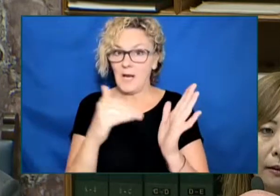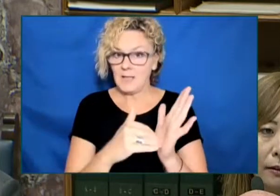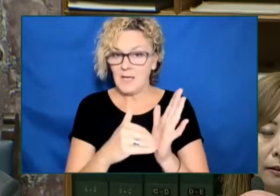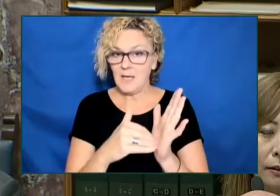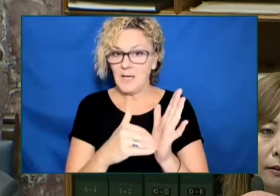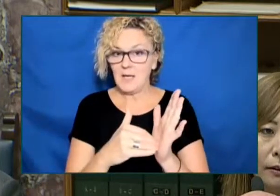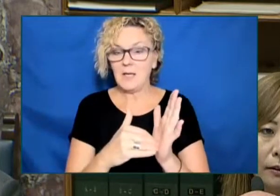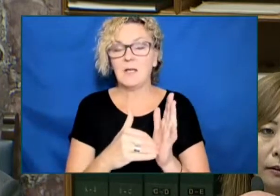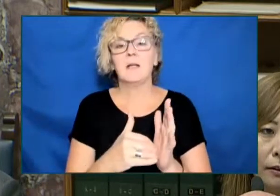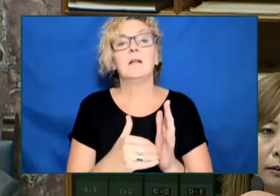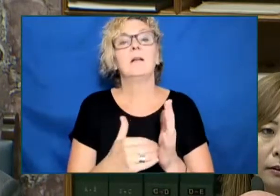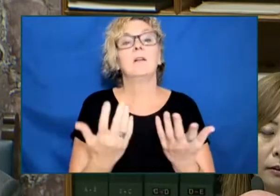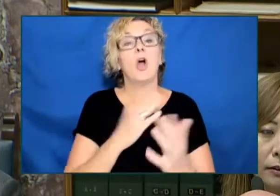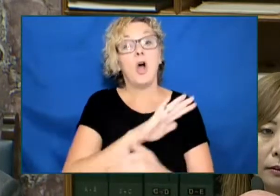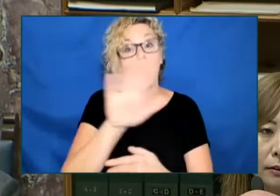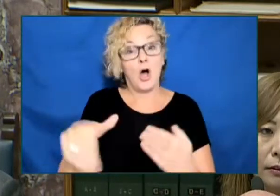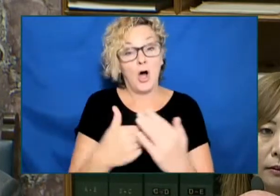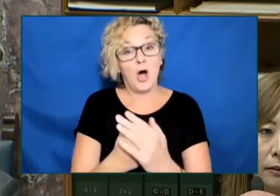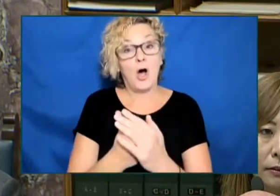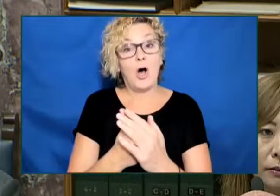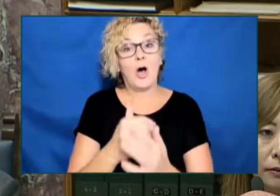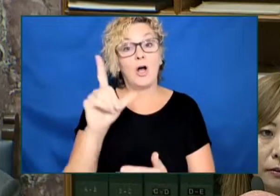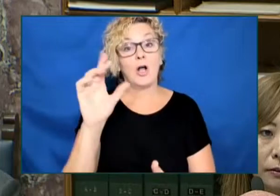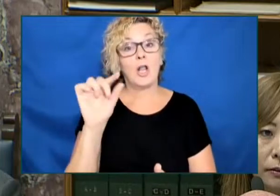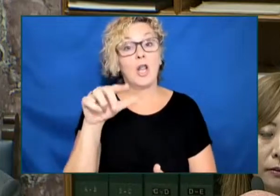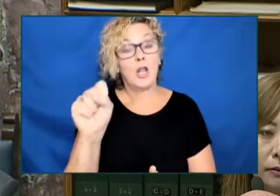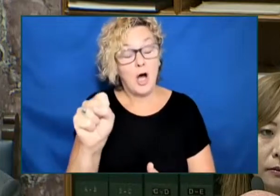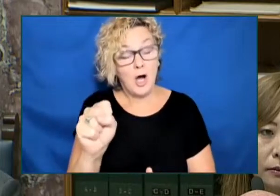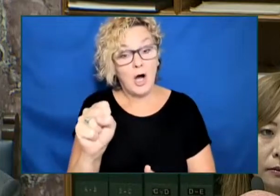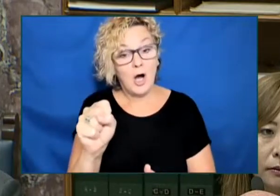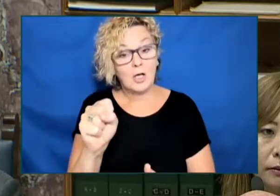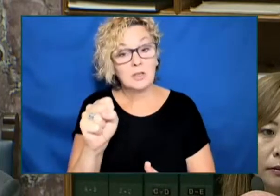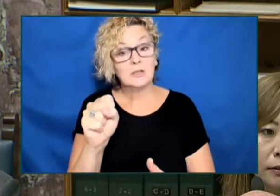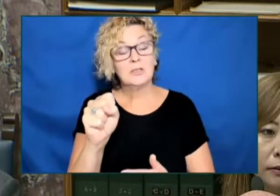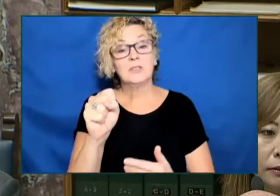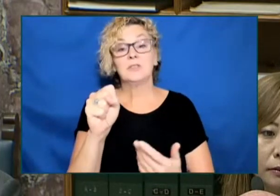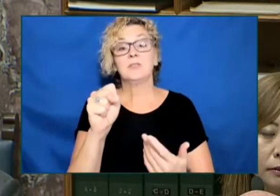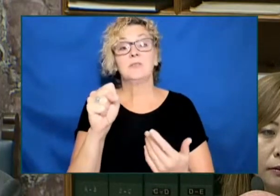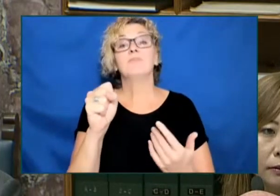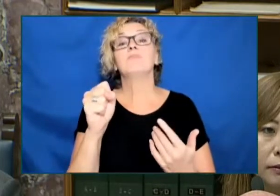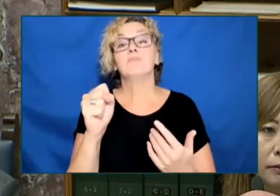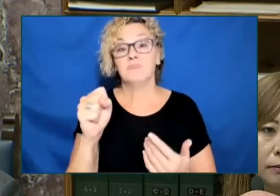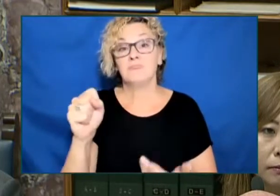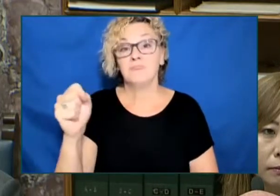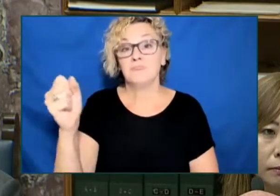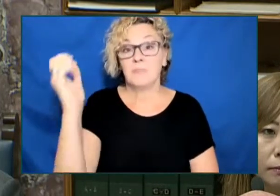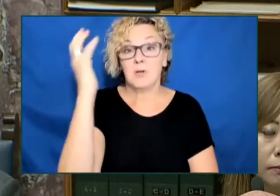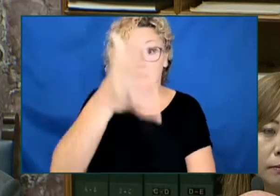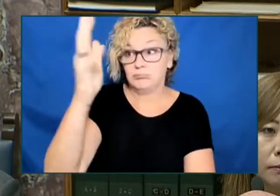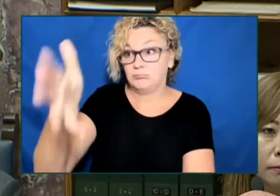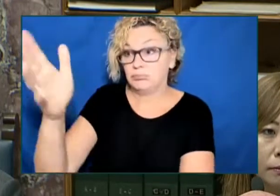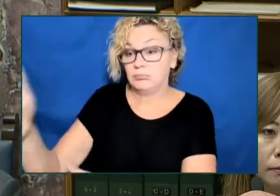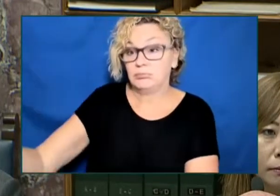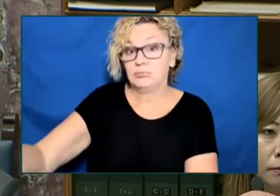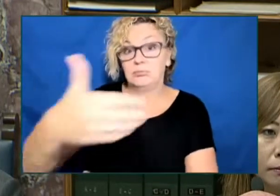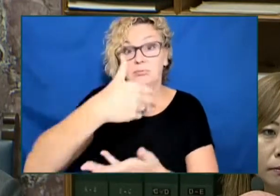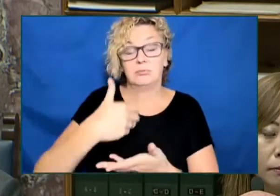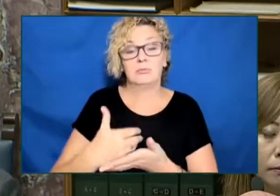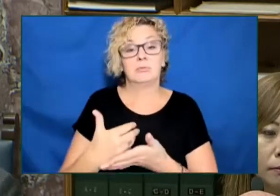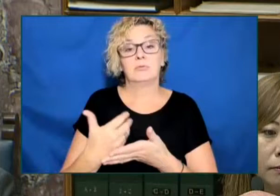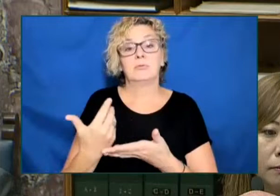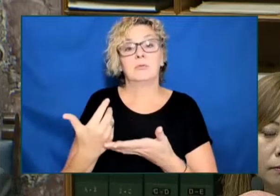be turned into pellets. Some of them are too small, they've been damaged, it's either beetle killed, fire, I've already talked about